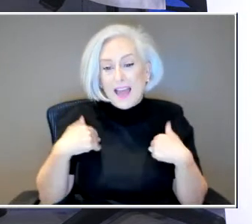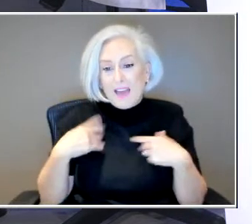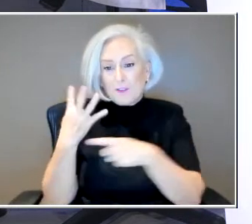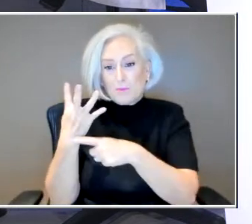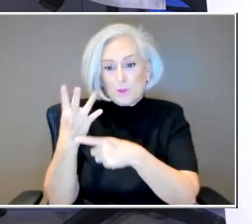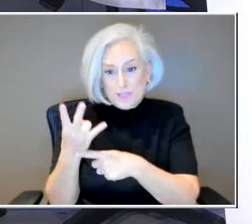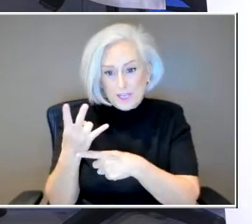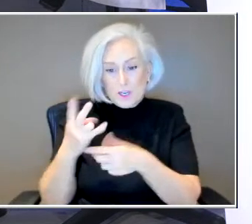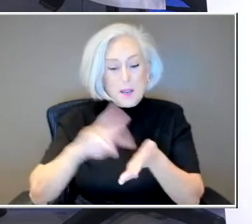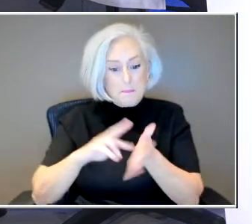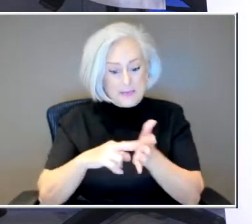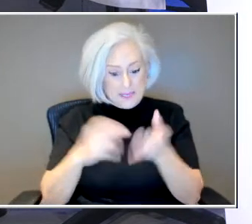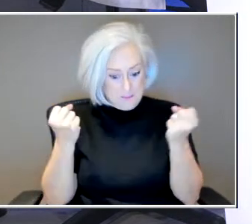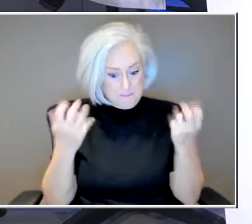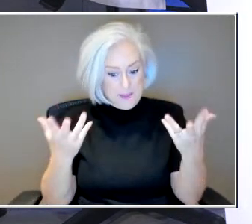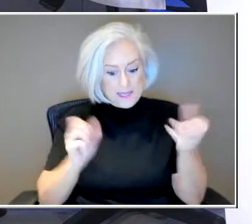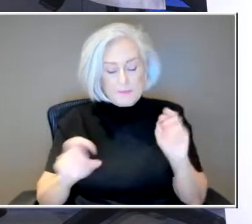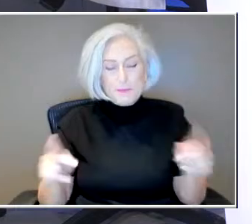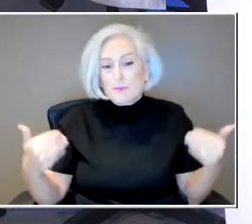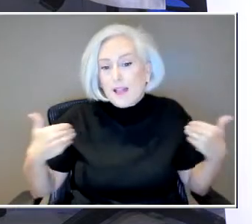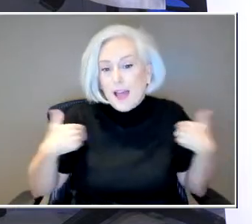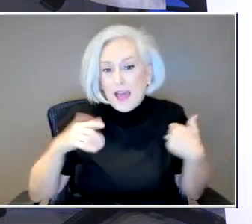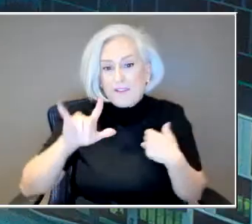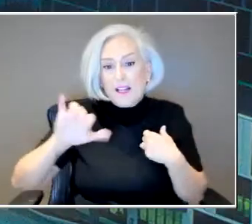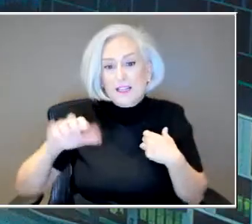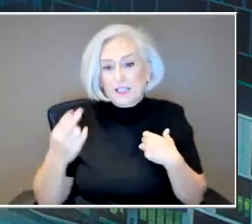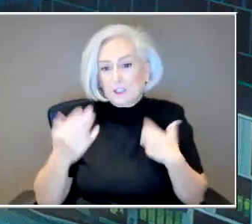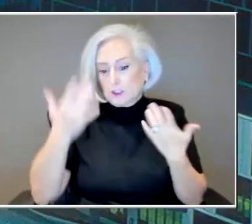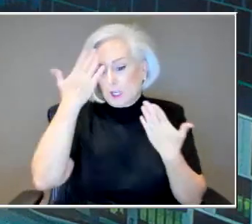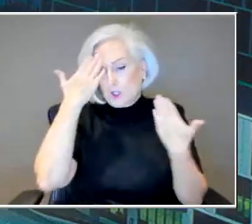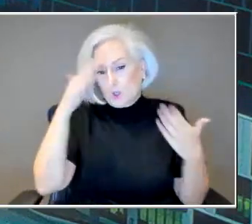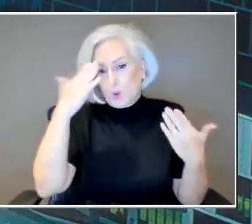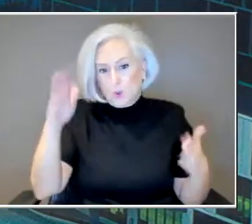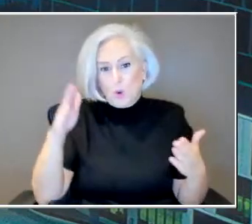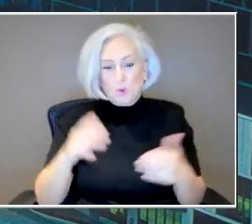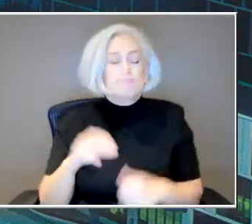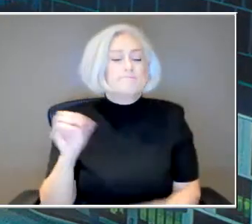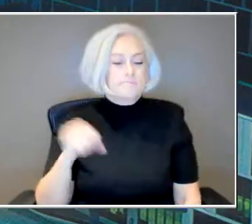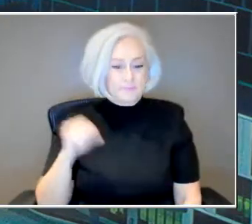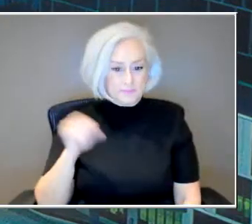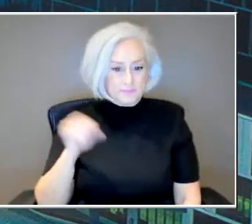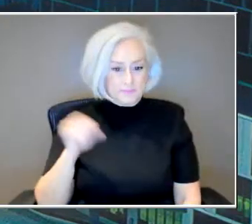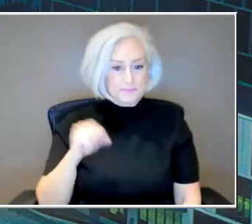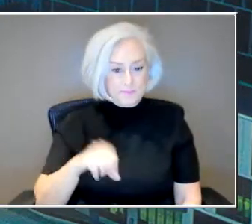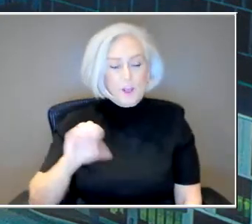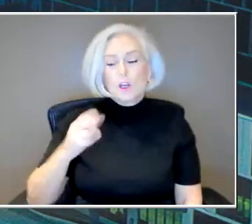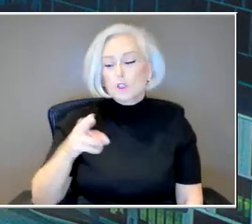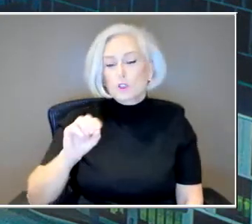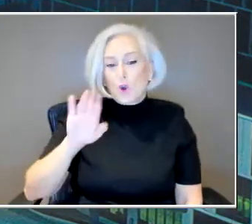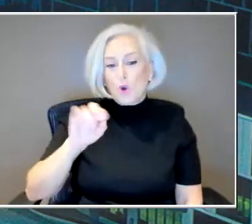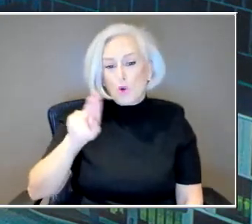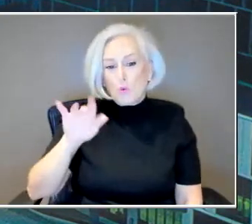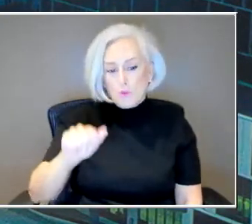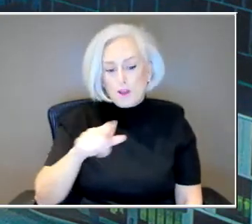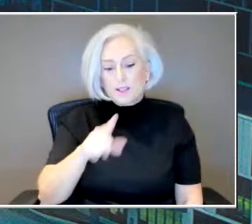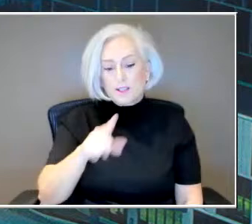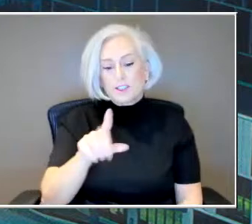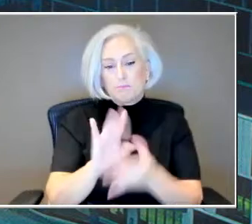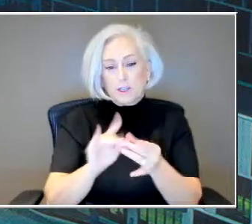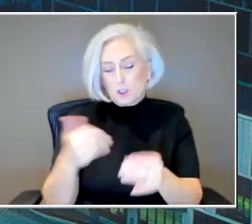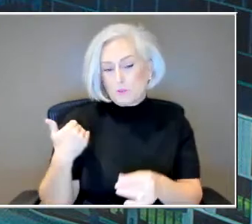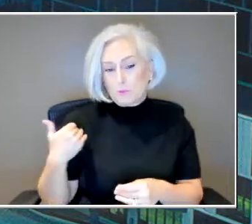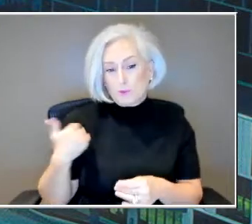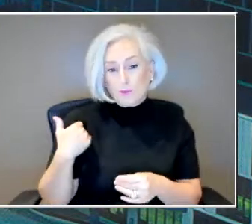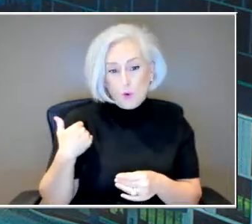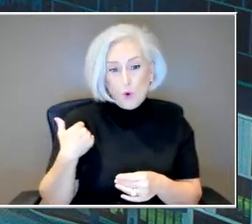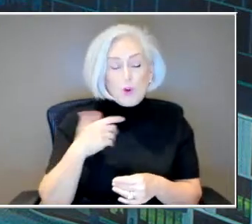have Lynch syndrome but just don't know it yet? And that's an excellent point, and that comes into Shobana's contribution earlier, that we should be making